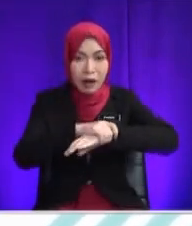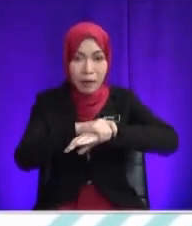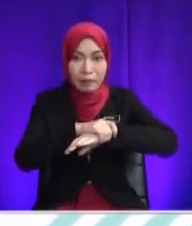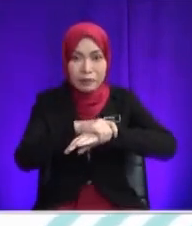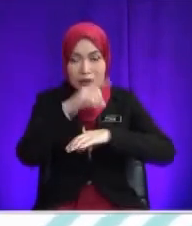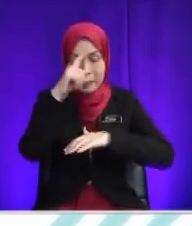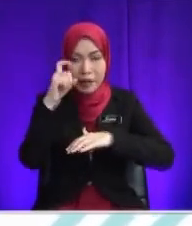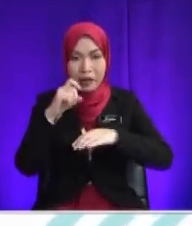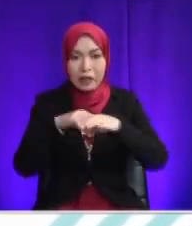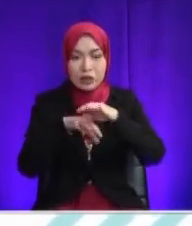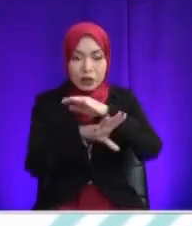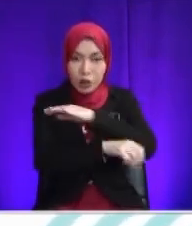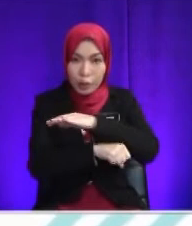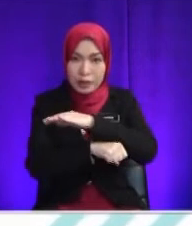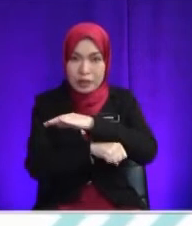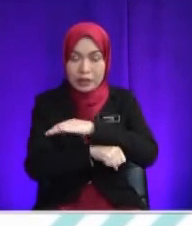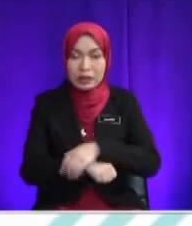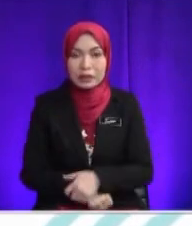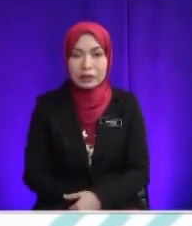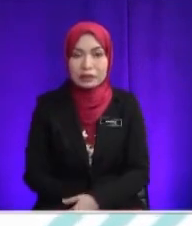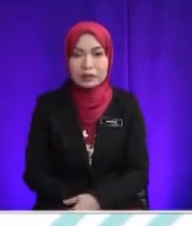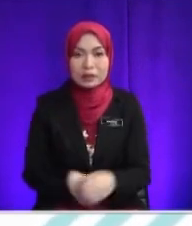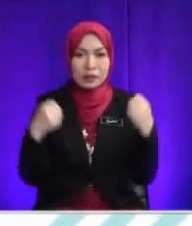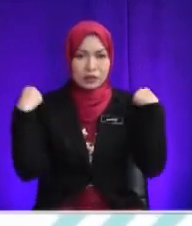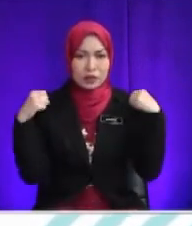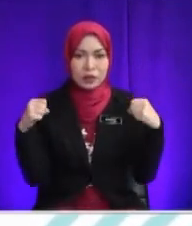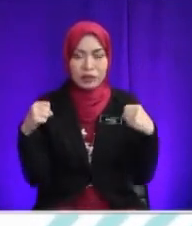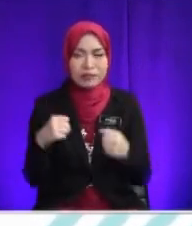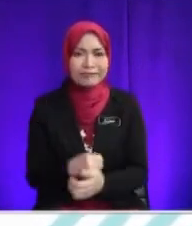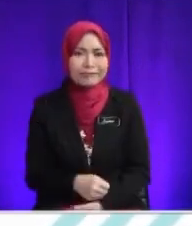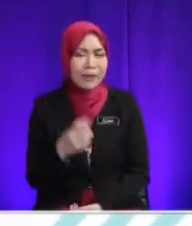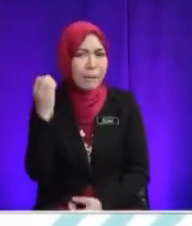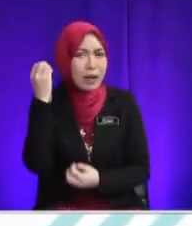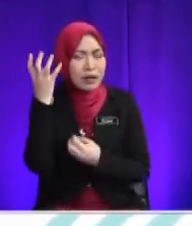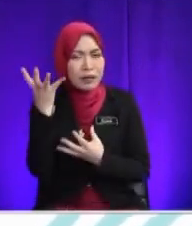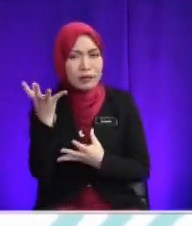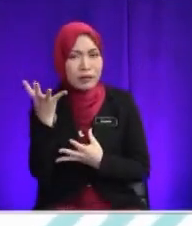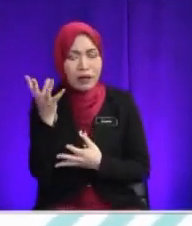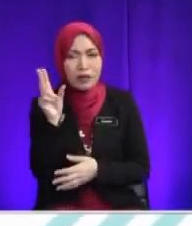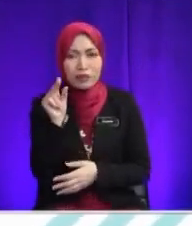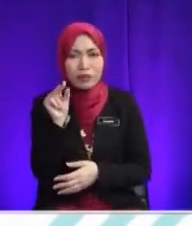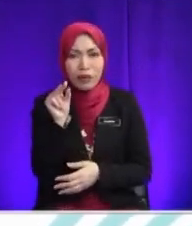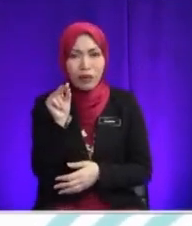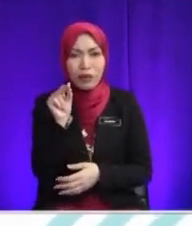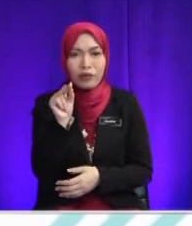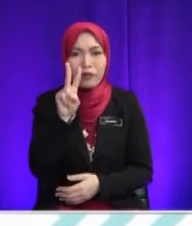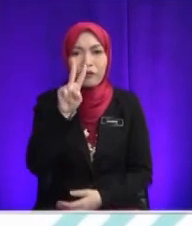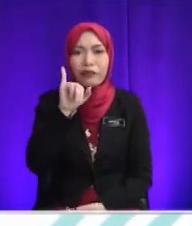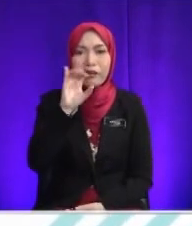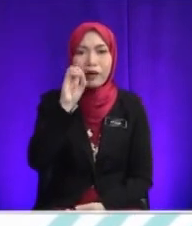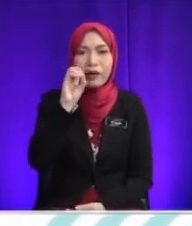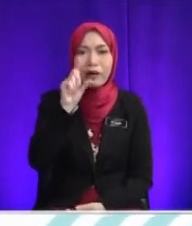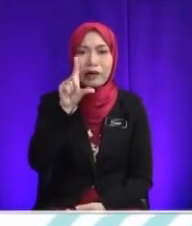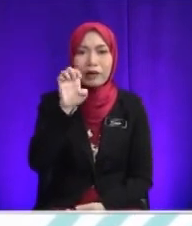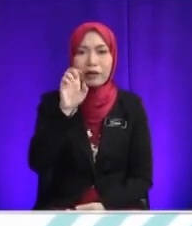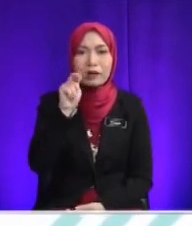and things like that. So he's saying that it is not too violent. So maybe this is partially true. Okay, why don't we go to answer B?